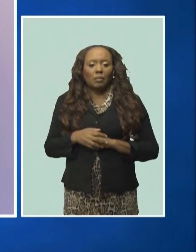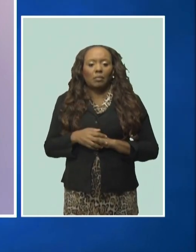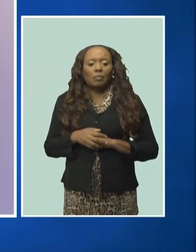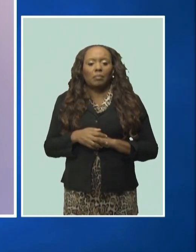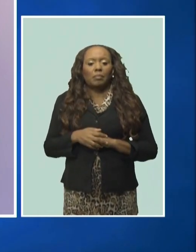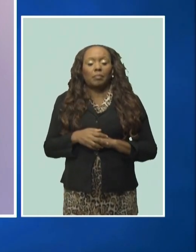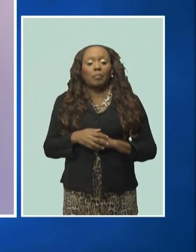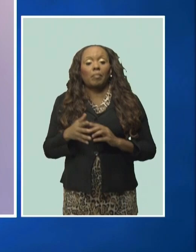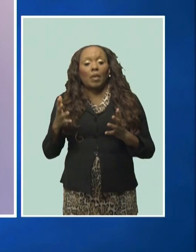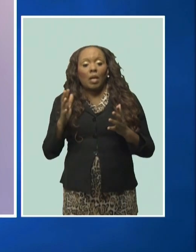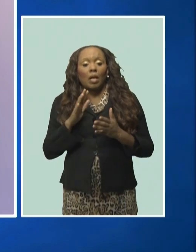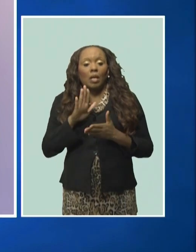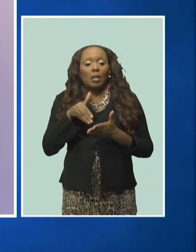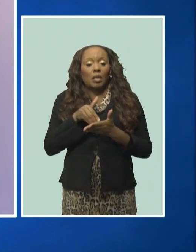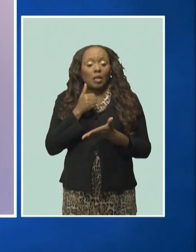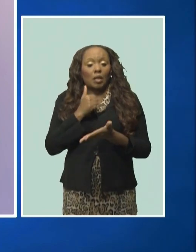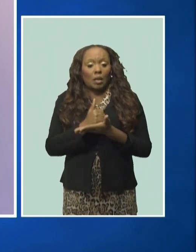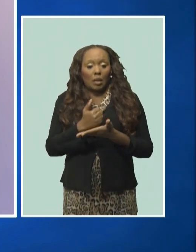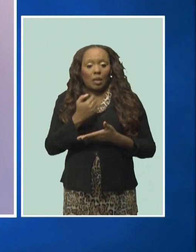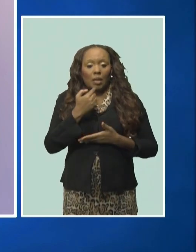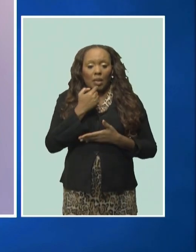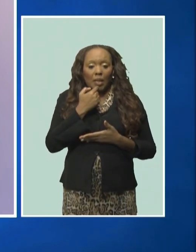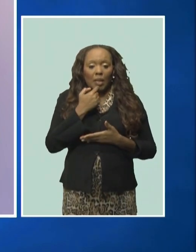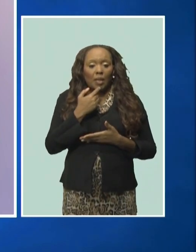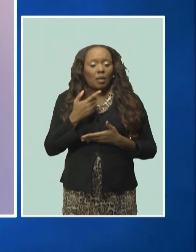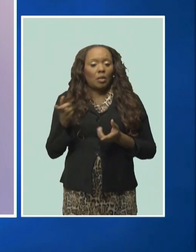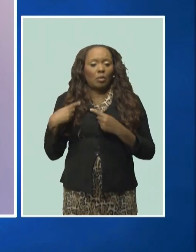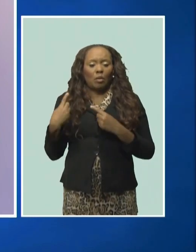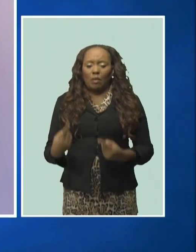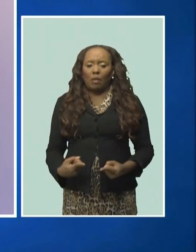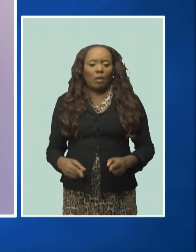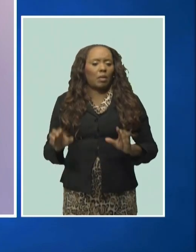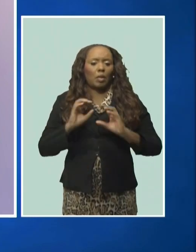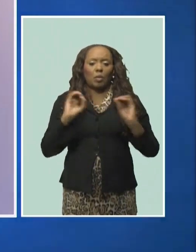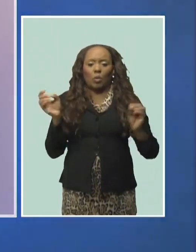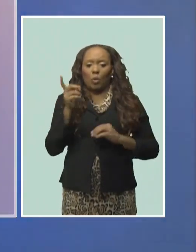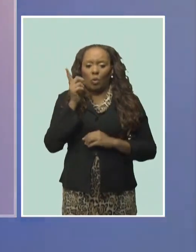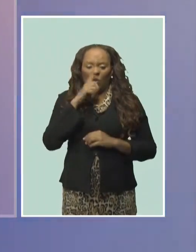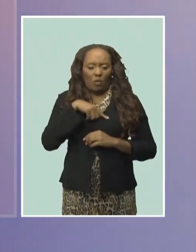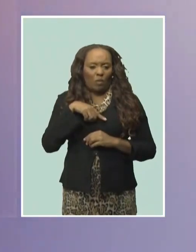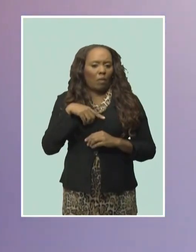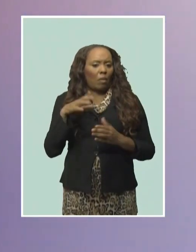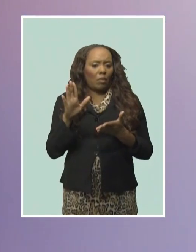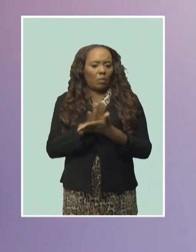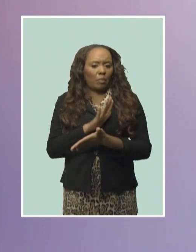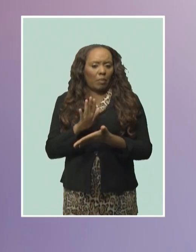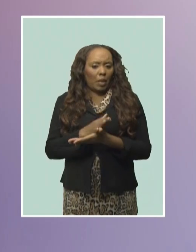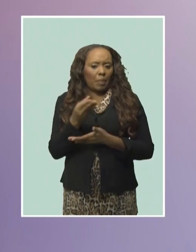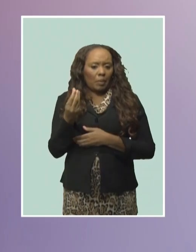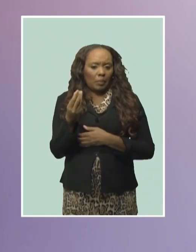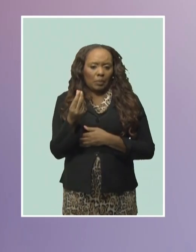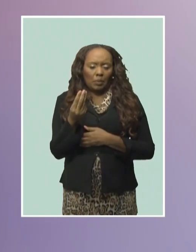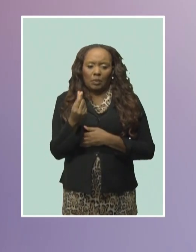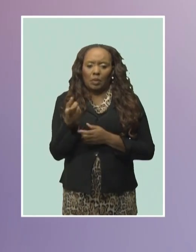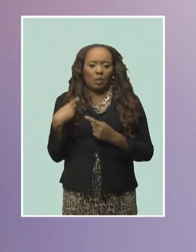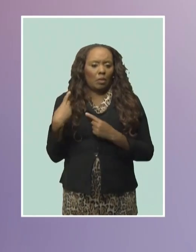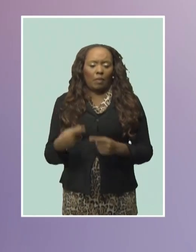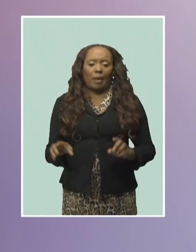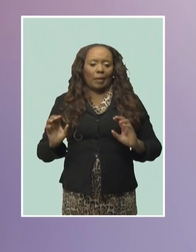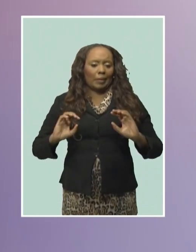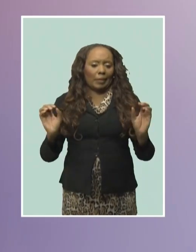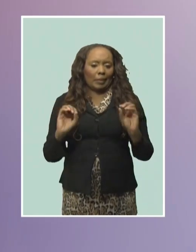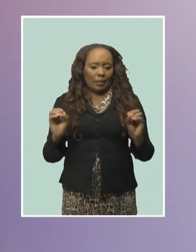usually found on it no longer being present. According to the bank, it has not to date received any fake notes from